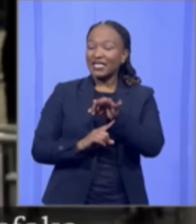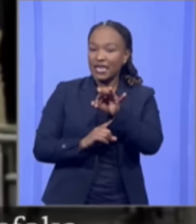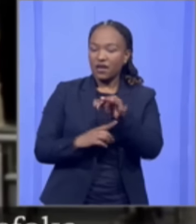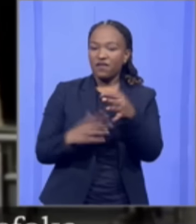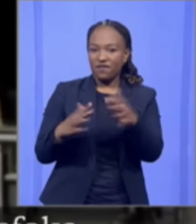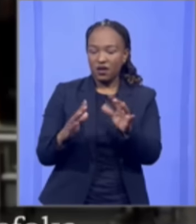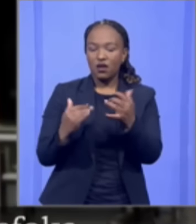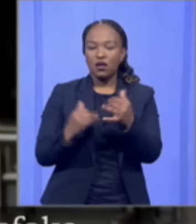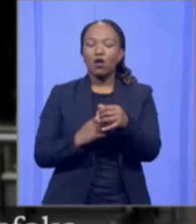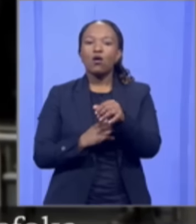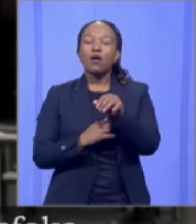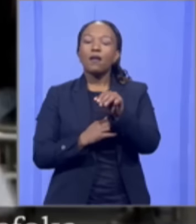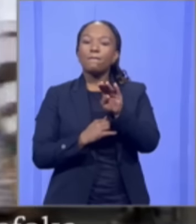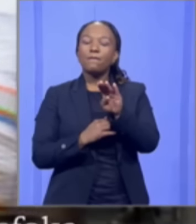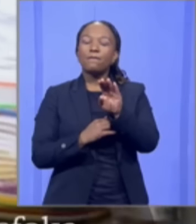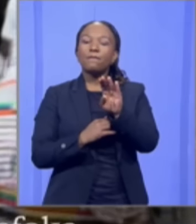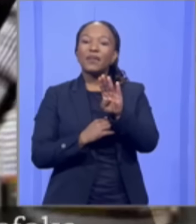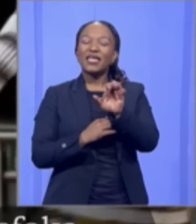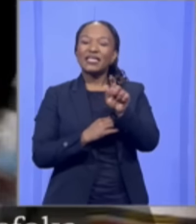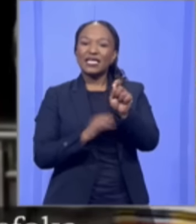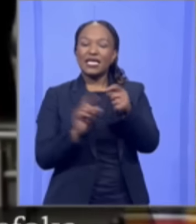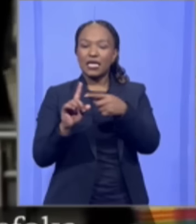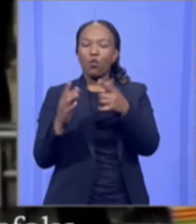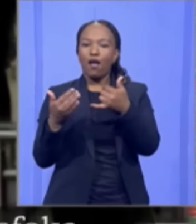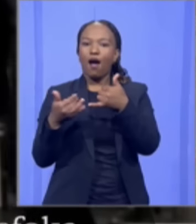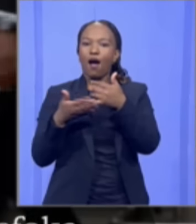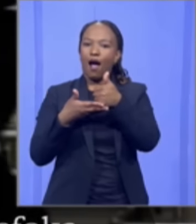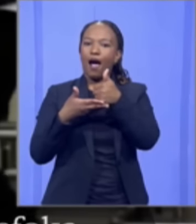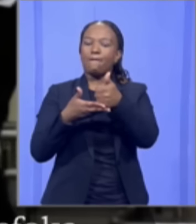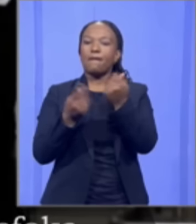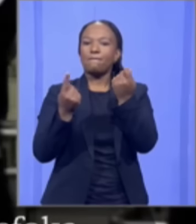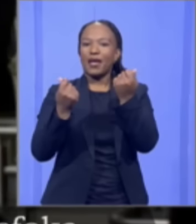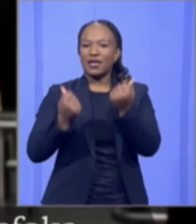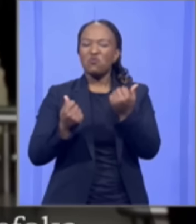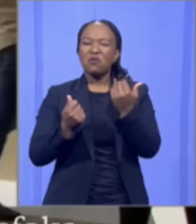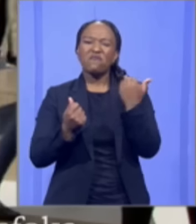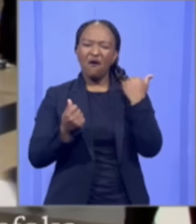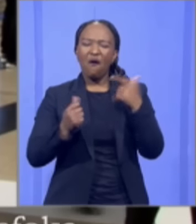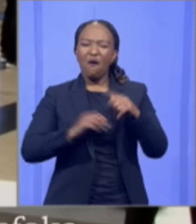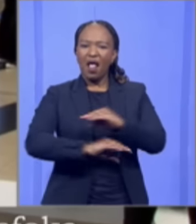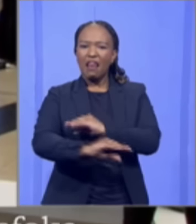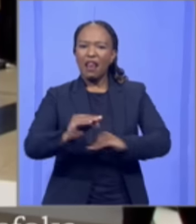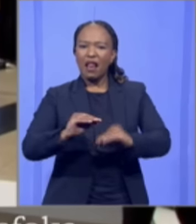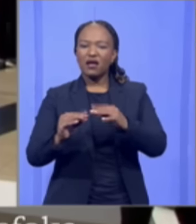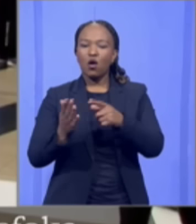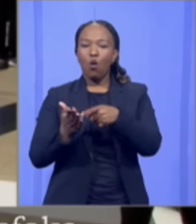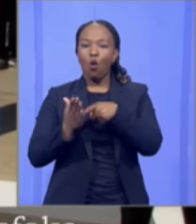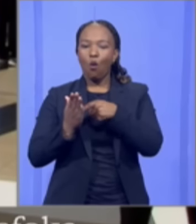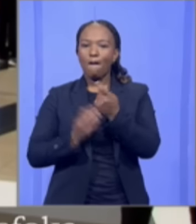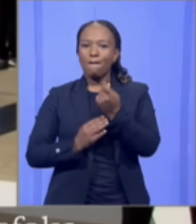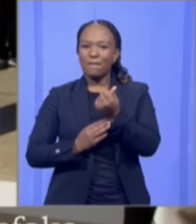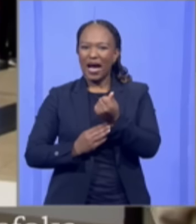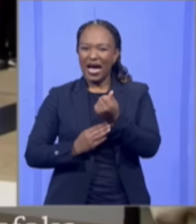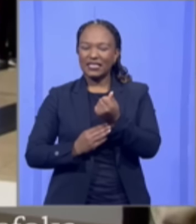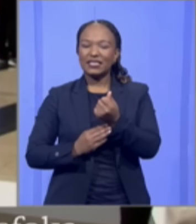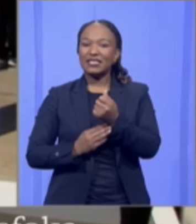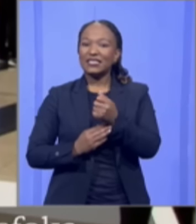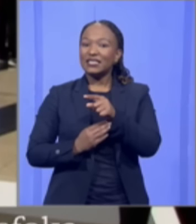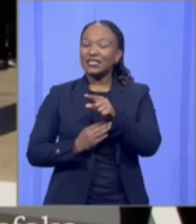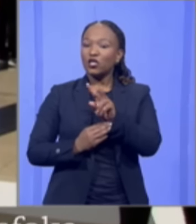tla mo thusa go fetola maemo a gagwe a matlole go latela dipego tsa gore o kolota SARS madi a fetang diranta di le dimilione